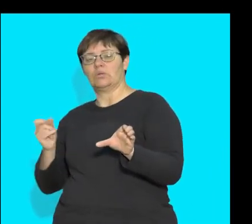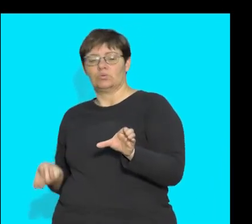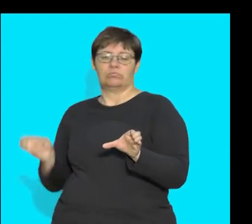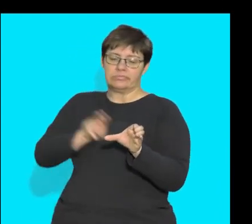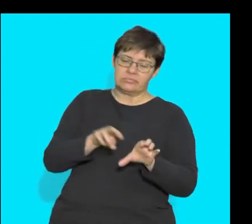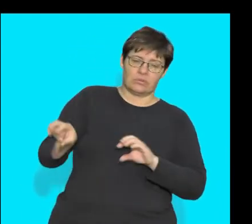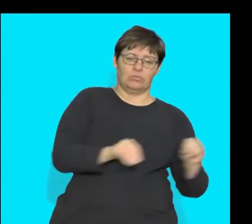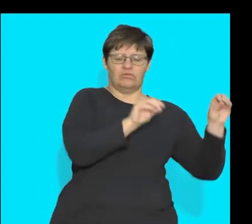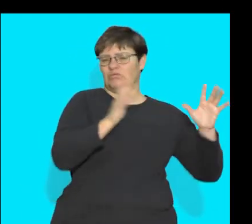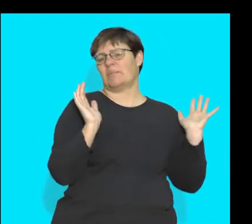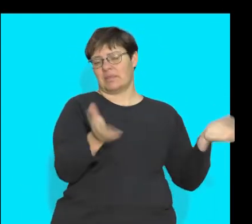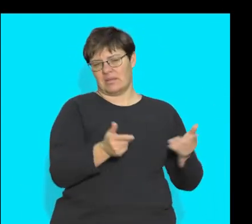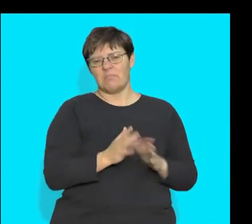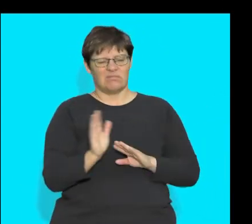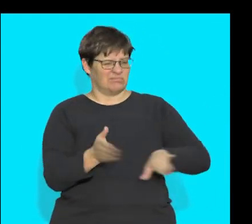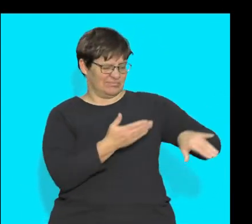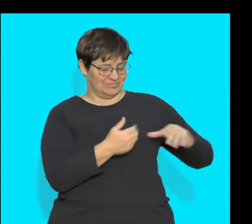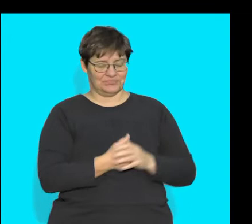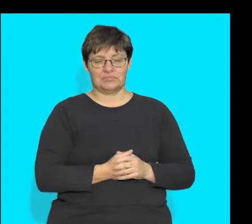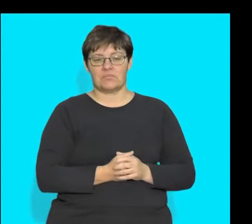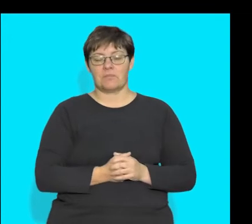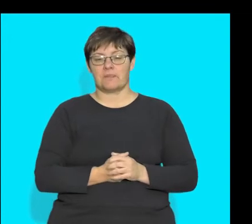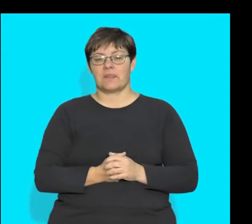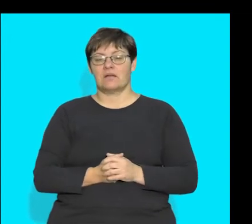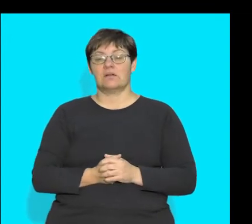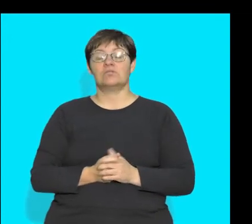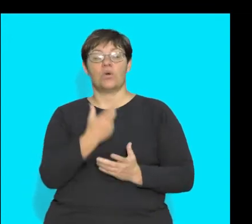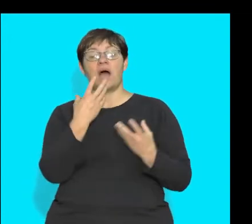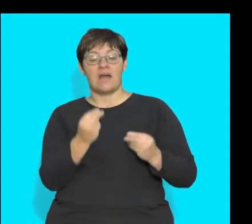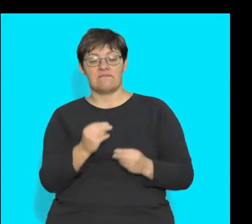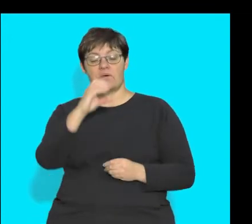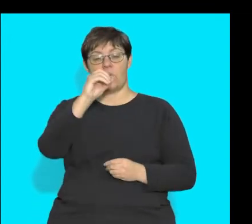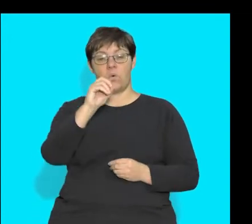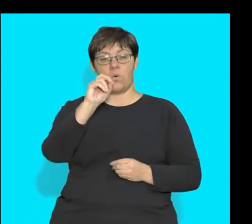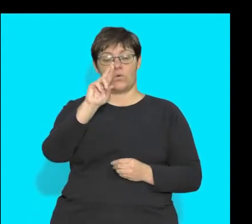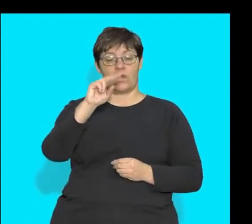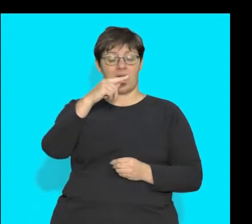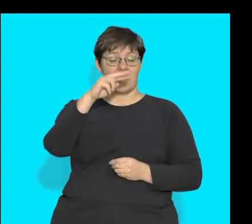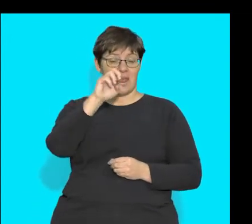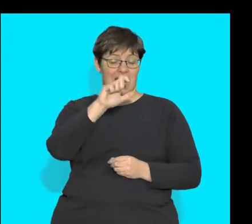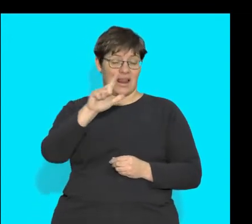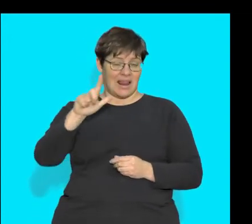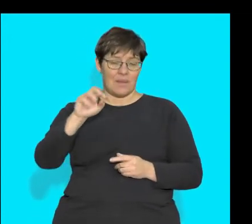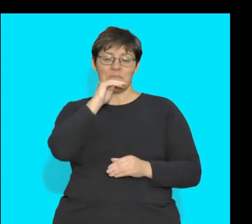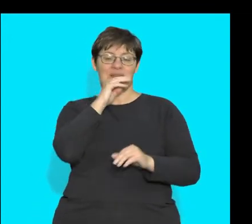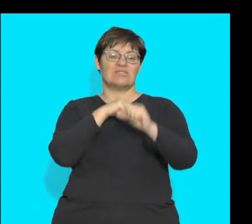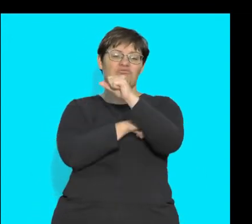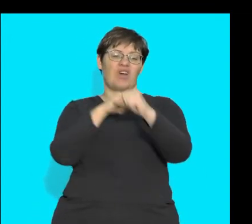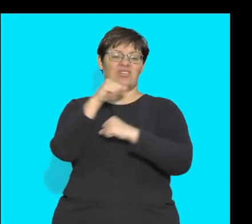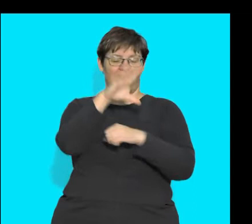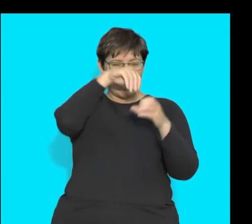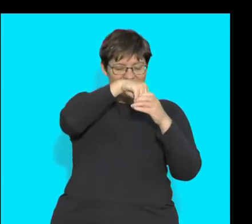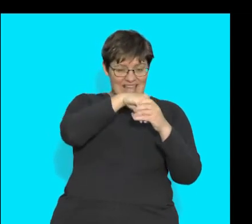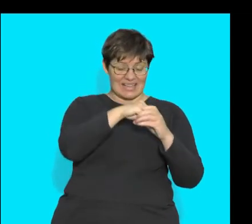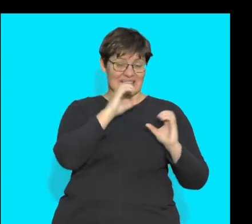So we're going to not just bypass that one. So what have we got? We have an organelle, a structure in the